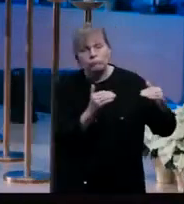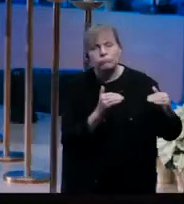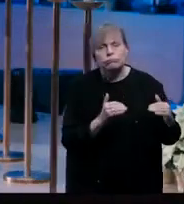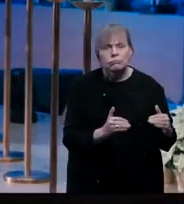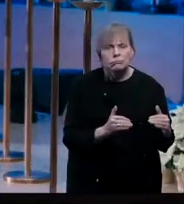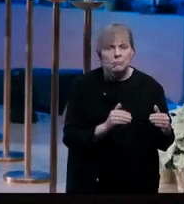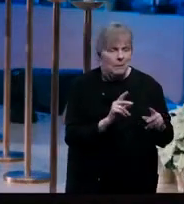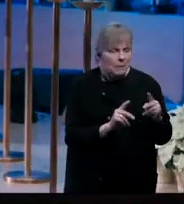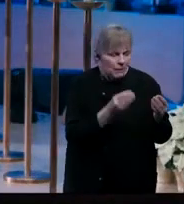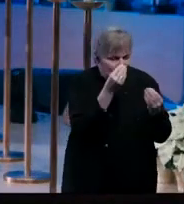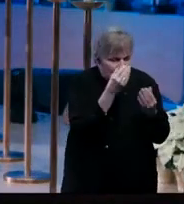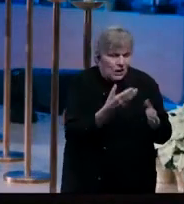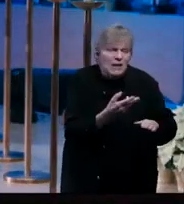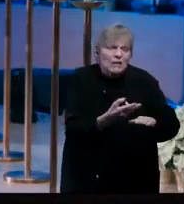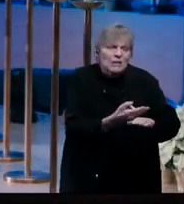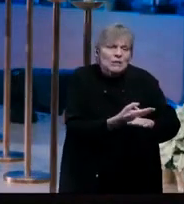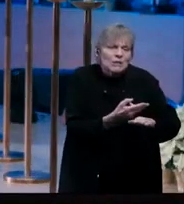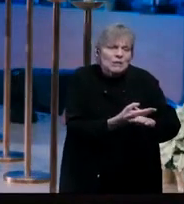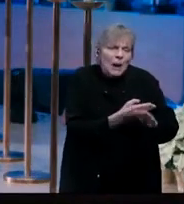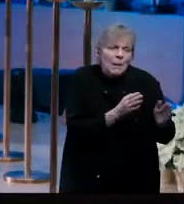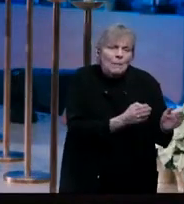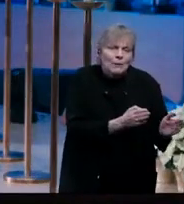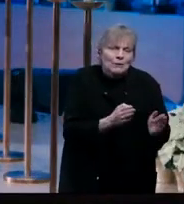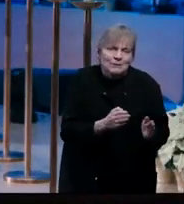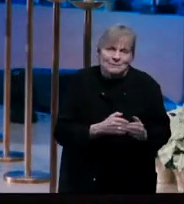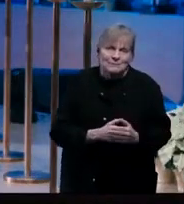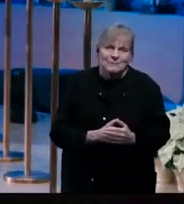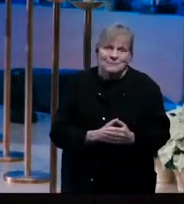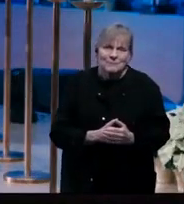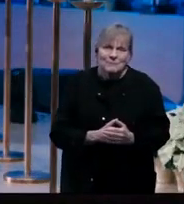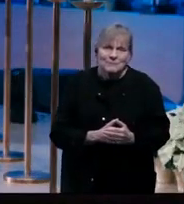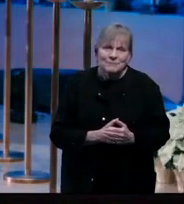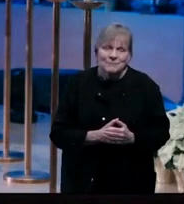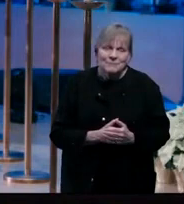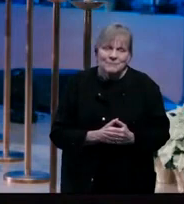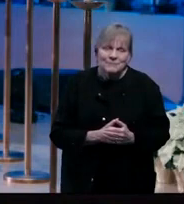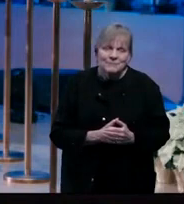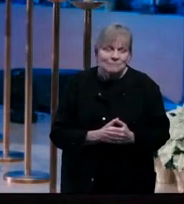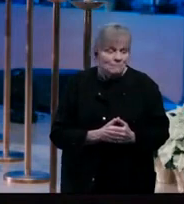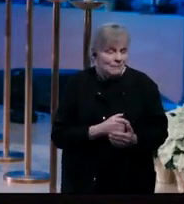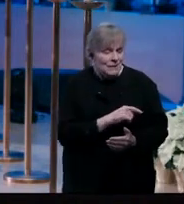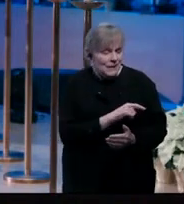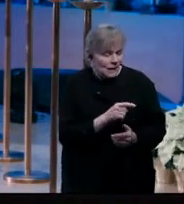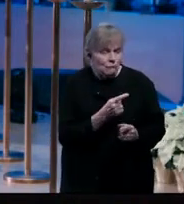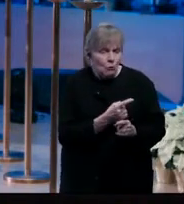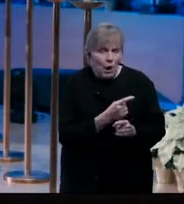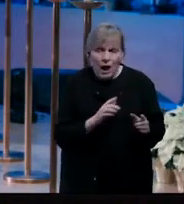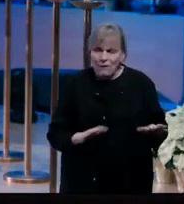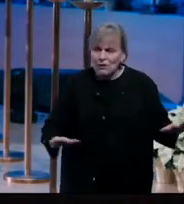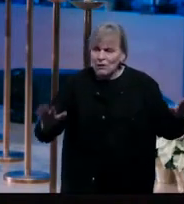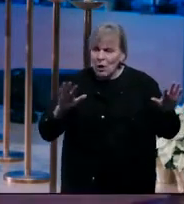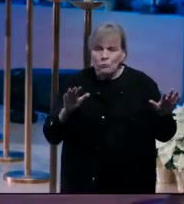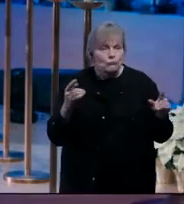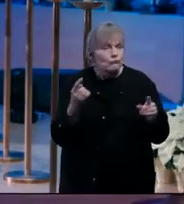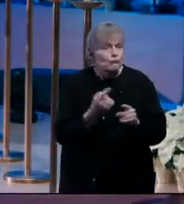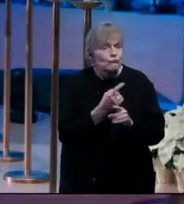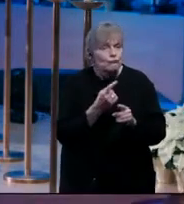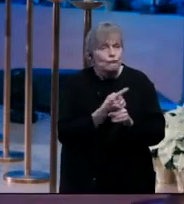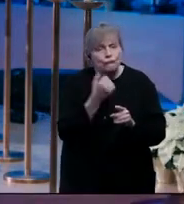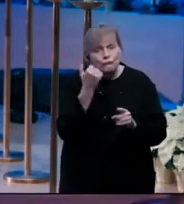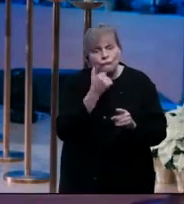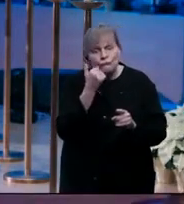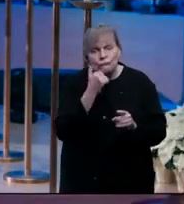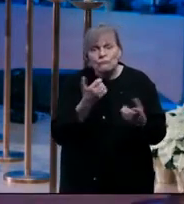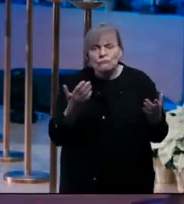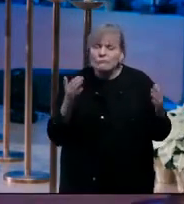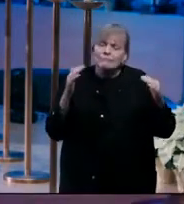unknown shepherds. It was all so ordinary. It was all so